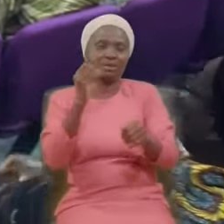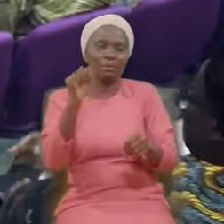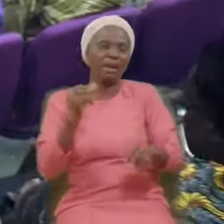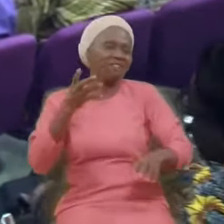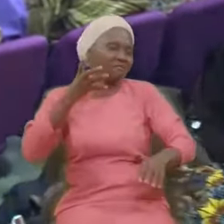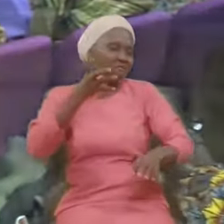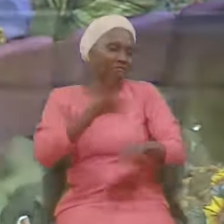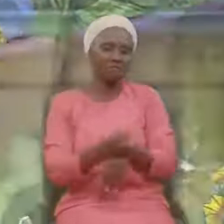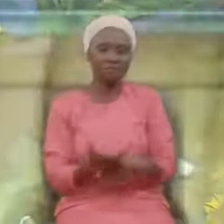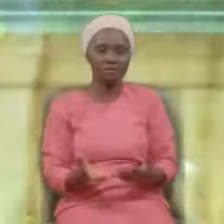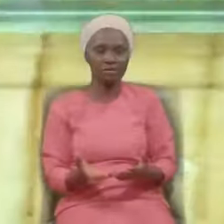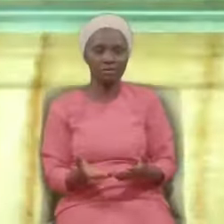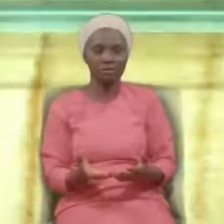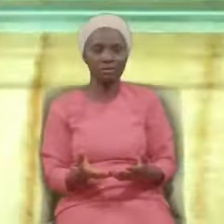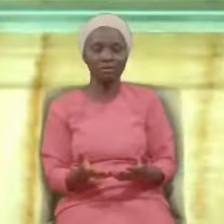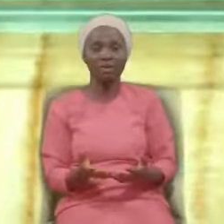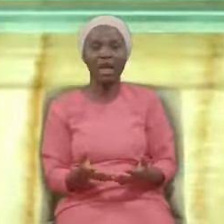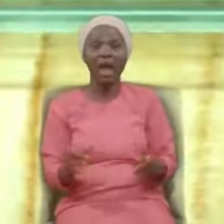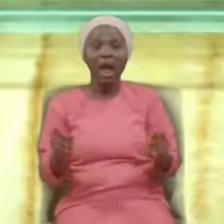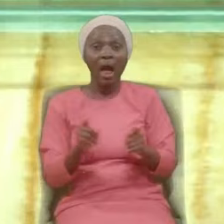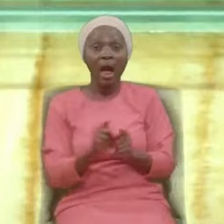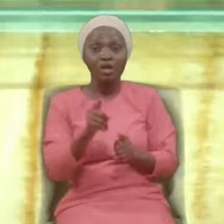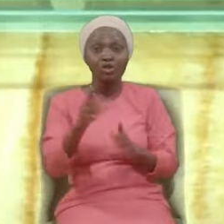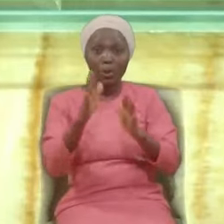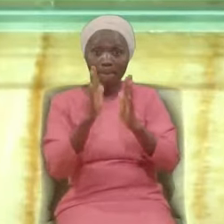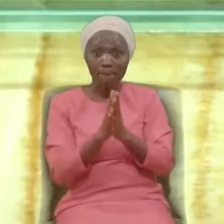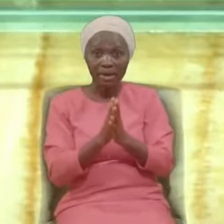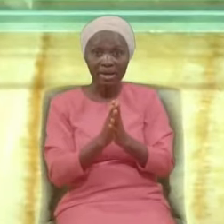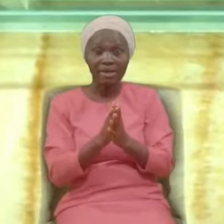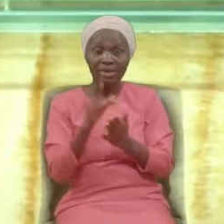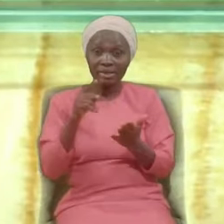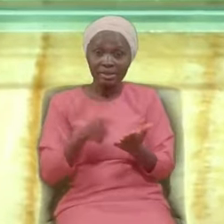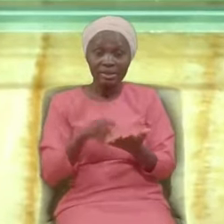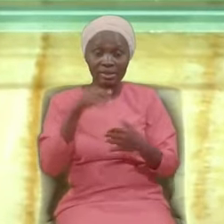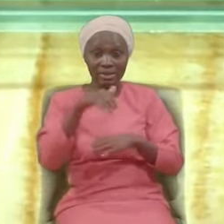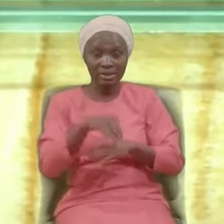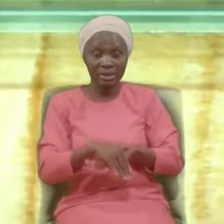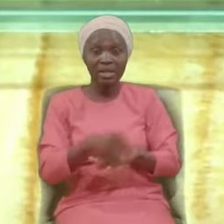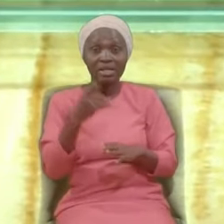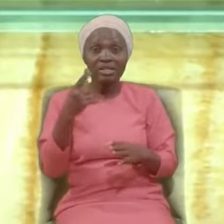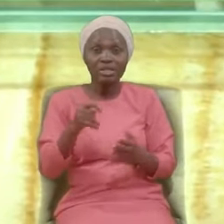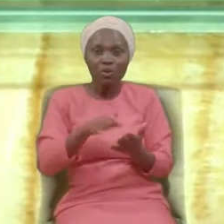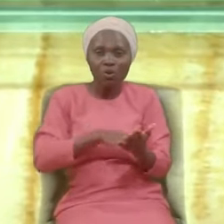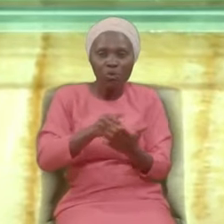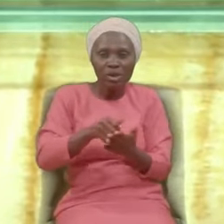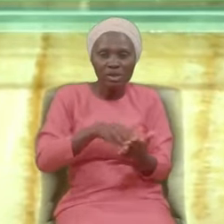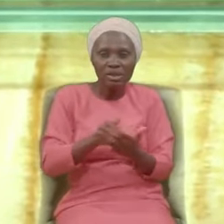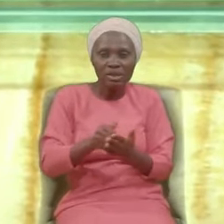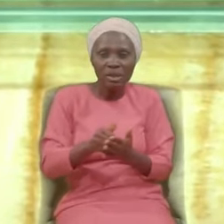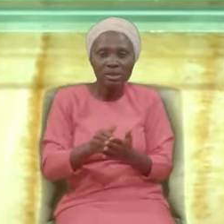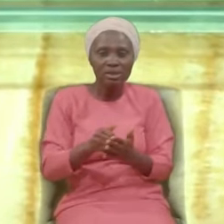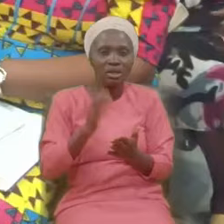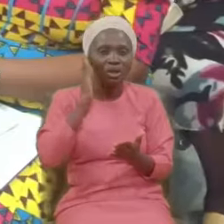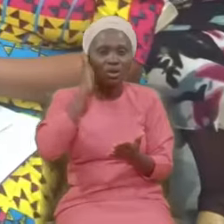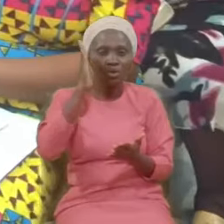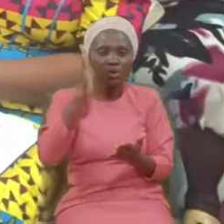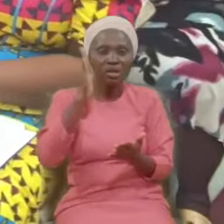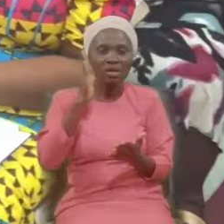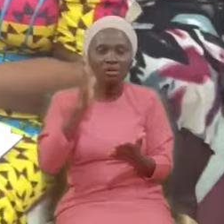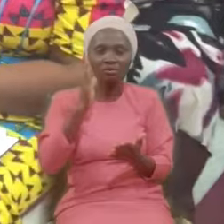That as you pray tonight, the weakness will drain